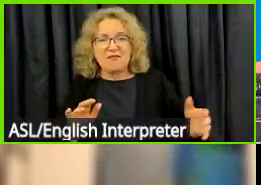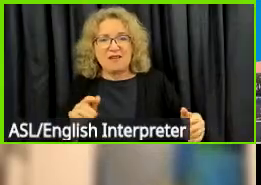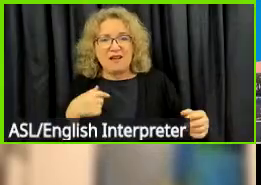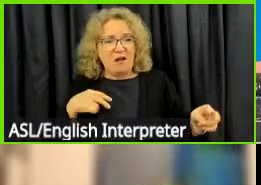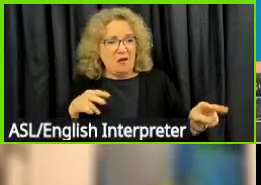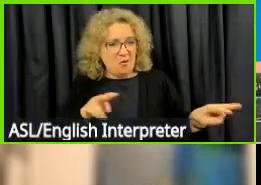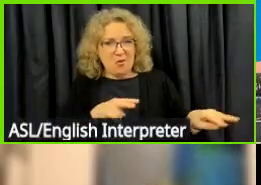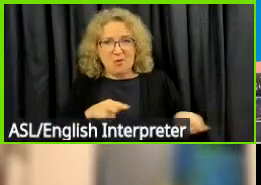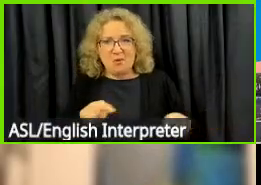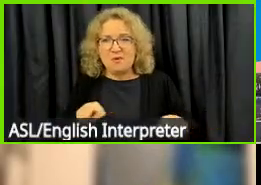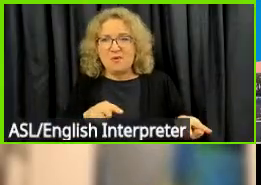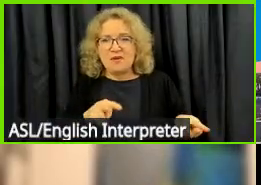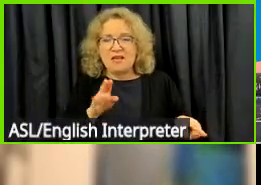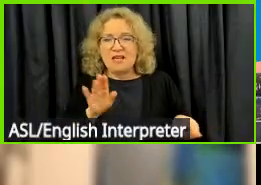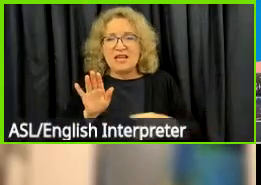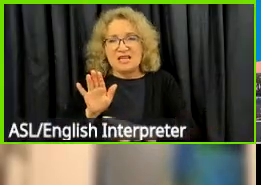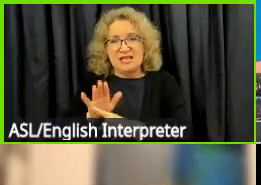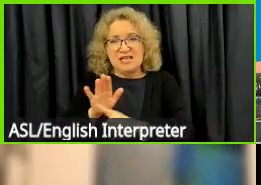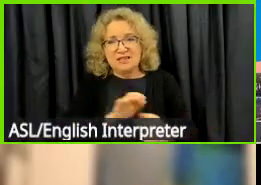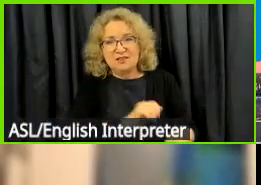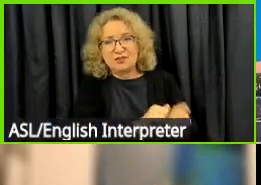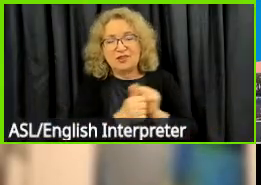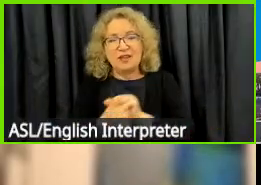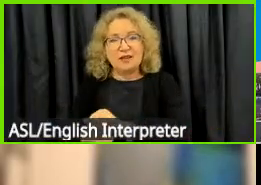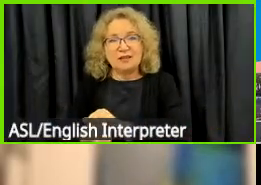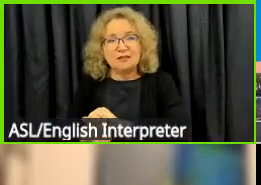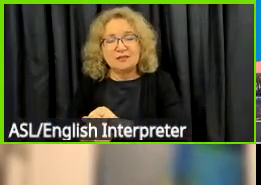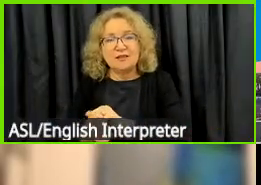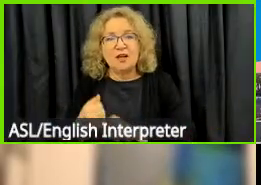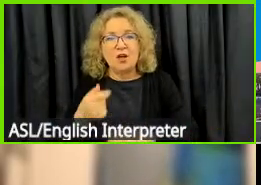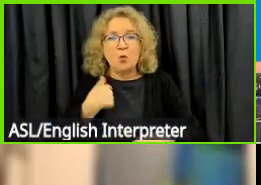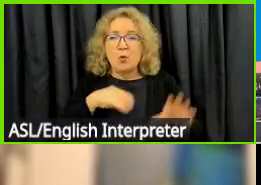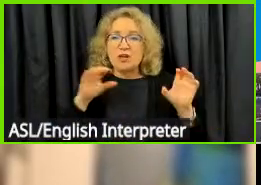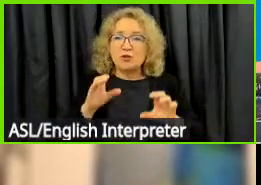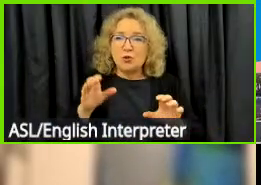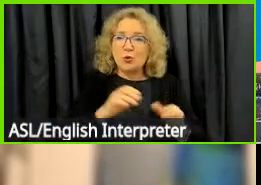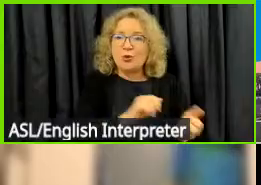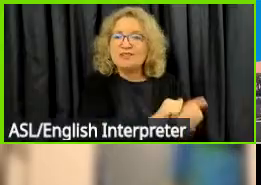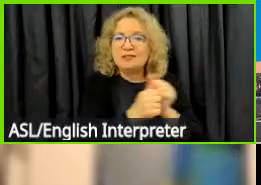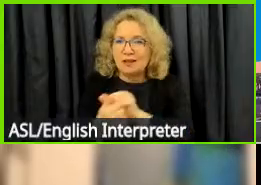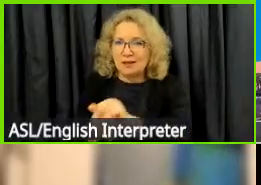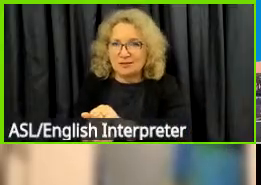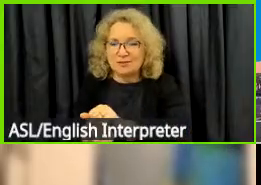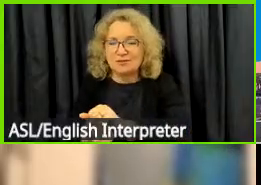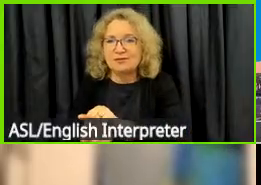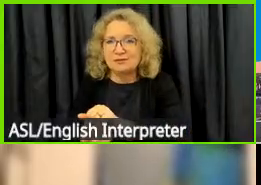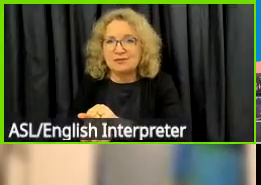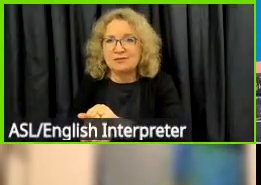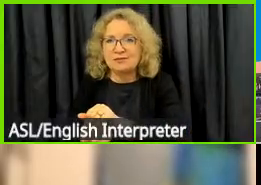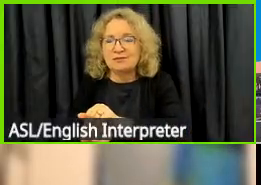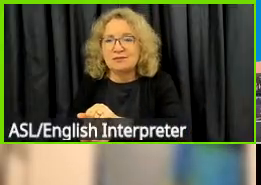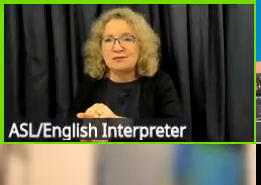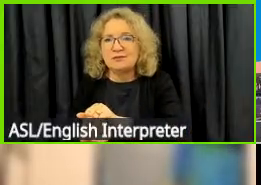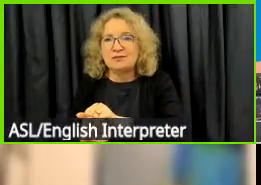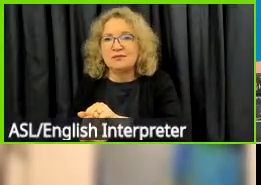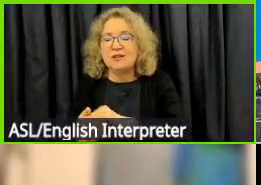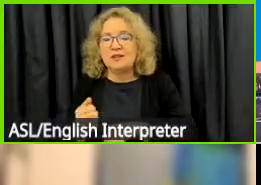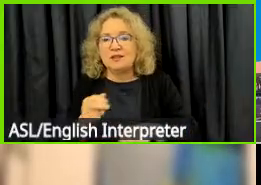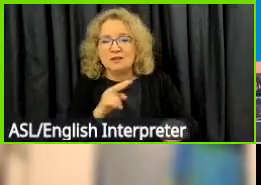and the evolution of what we're doing, and I think